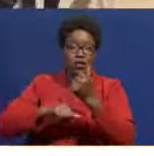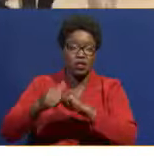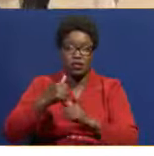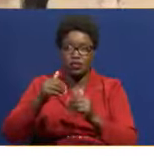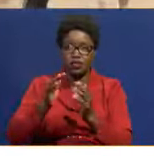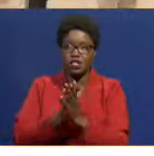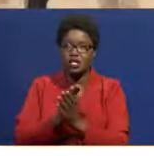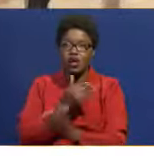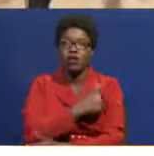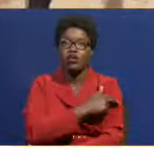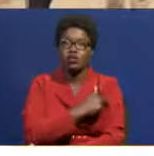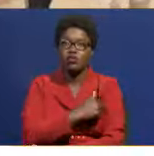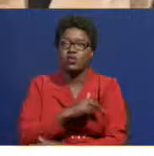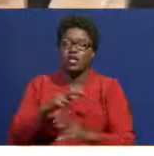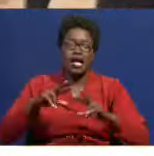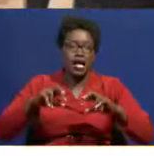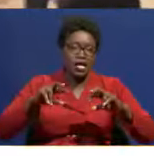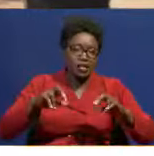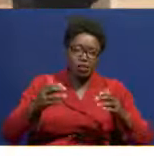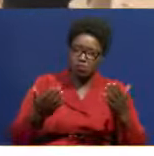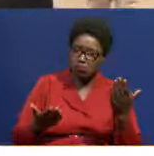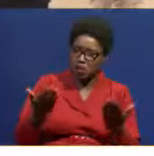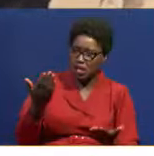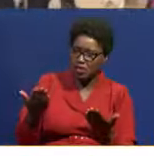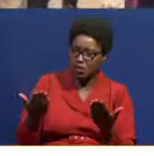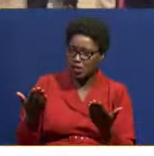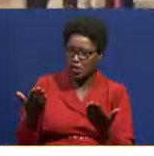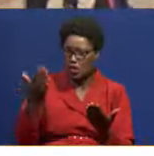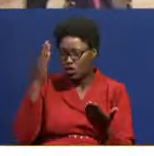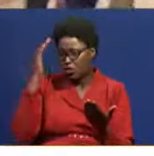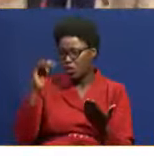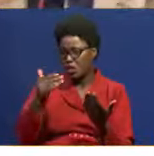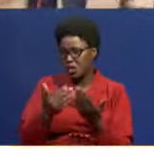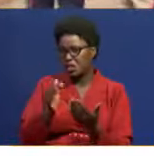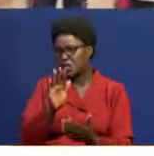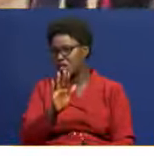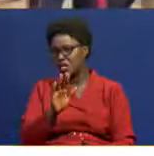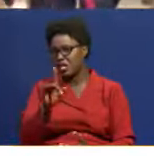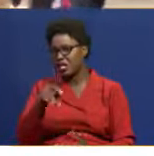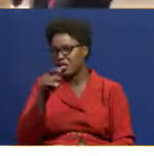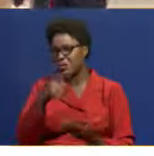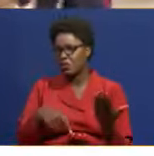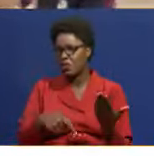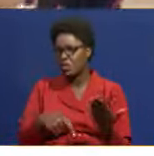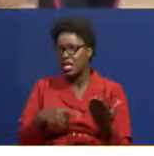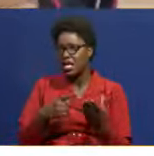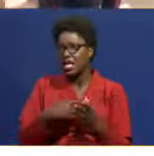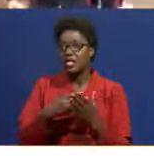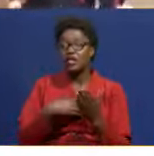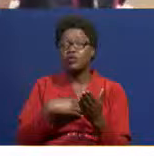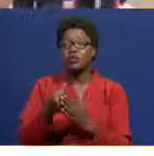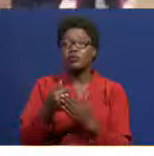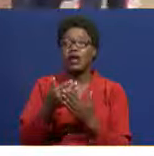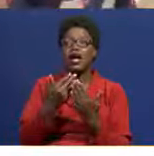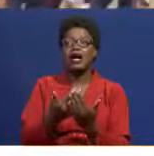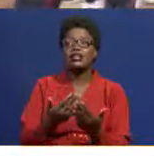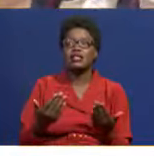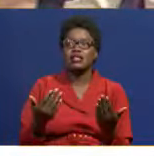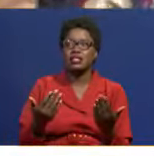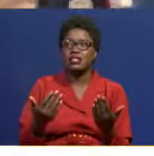mwanzo tunafanya assessment kujua kwamba watoto ambao wapo pale wanahitaji nini. Hivyo tunanunua